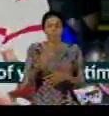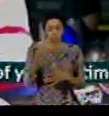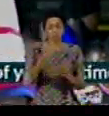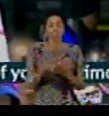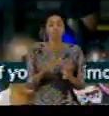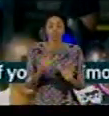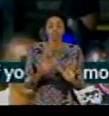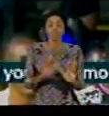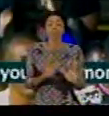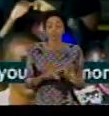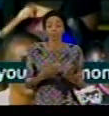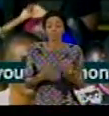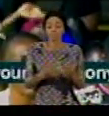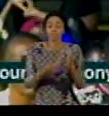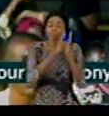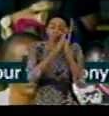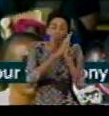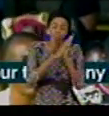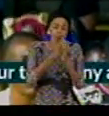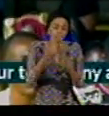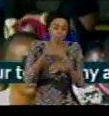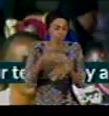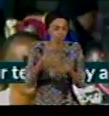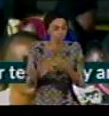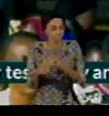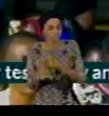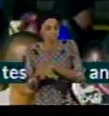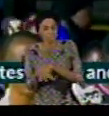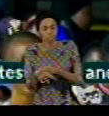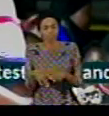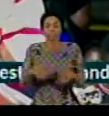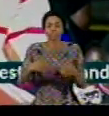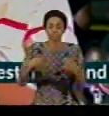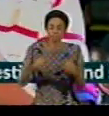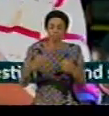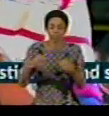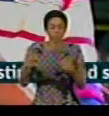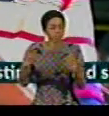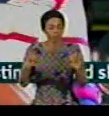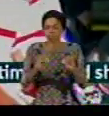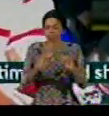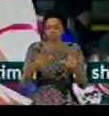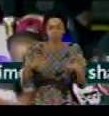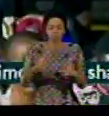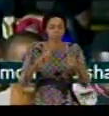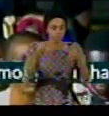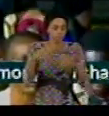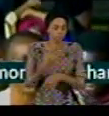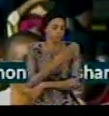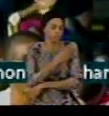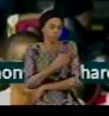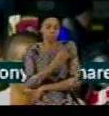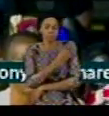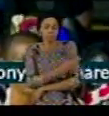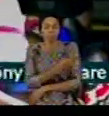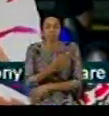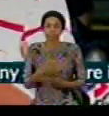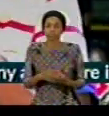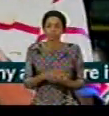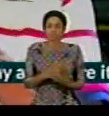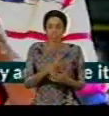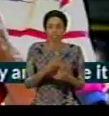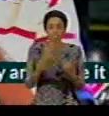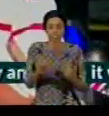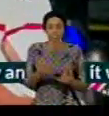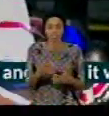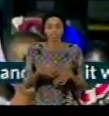the following morning they rub it they go and into everything yet to not have it then I went to the hospital in the hospital they asked me